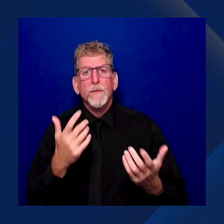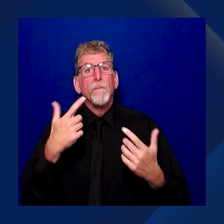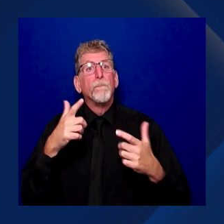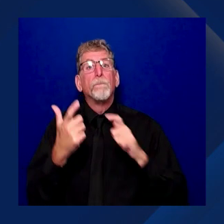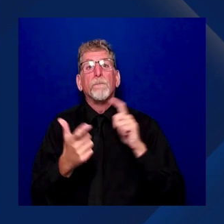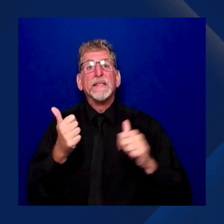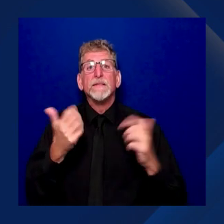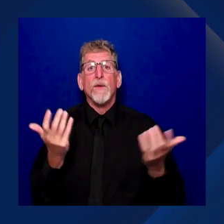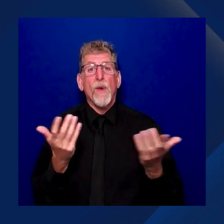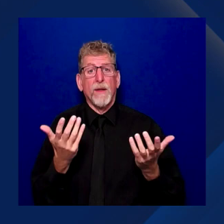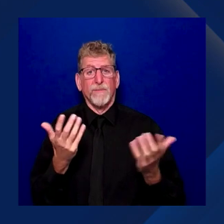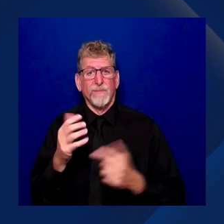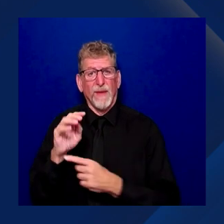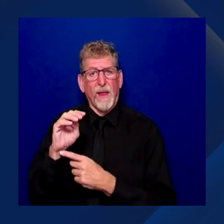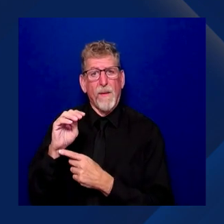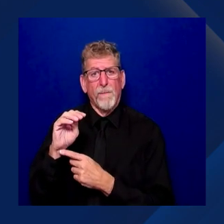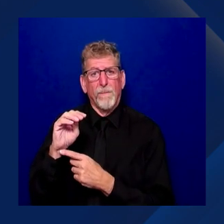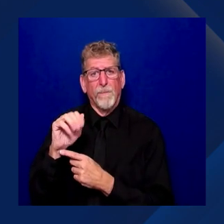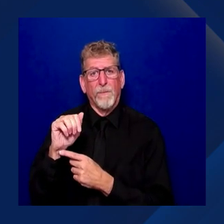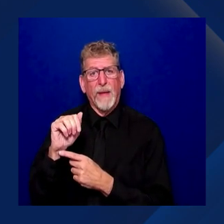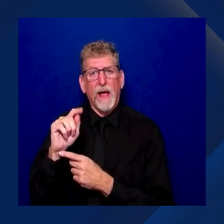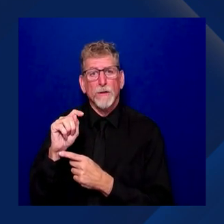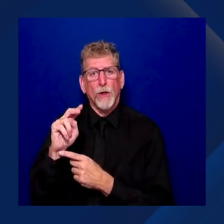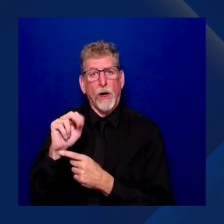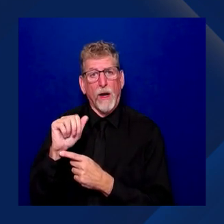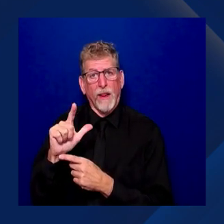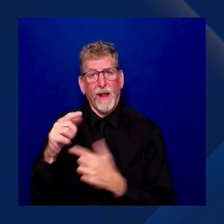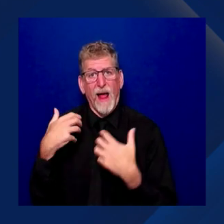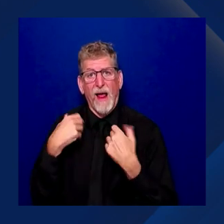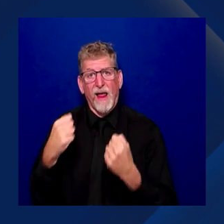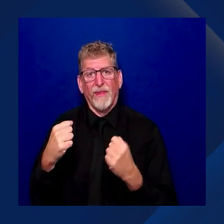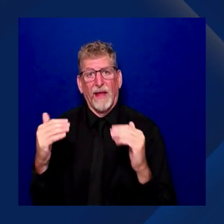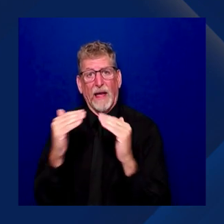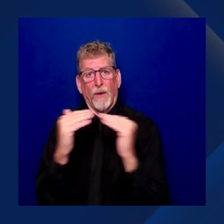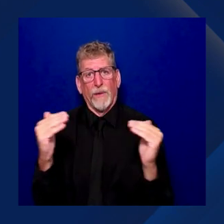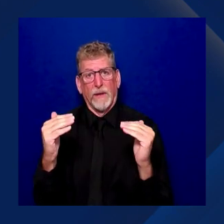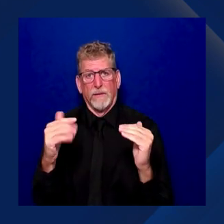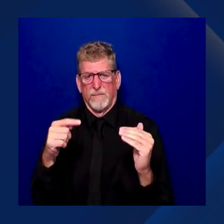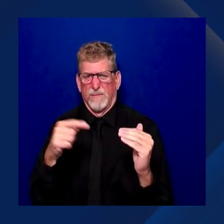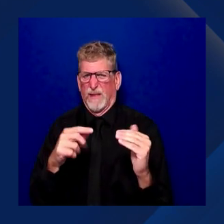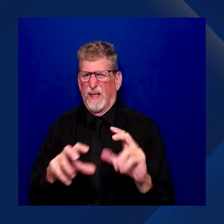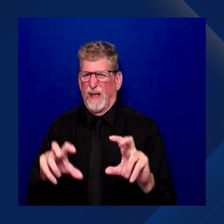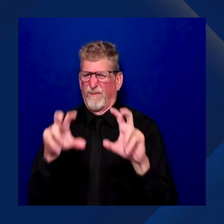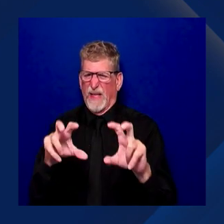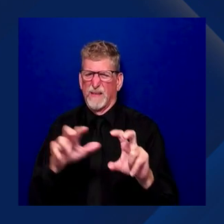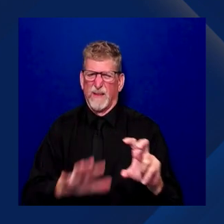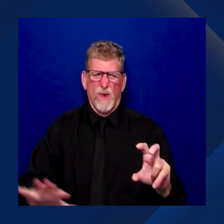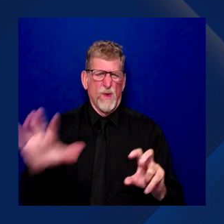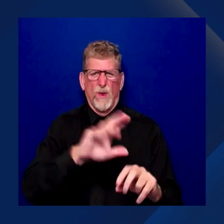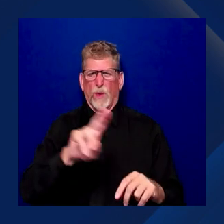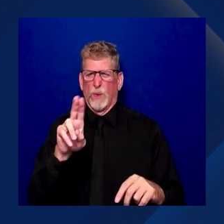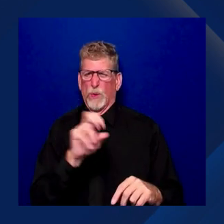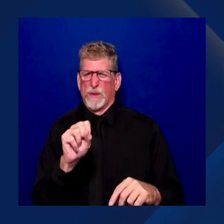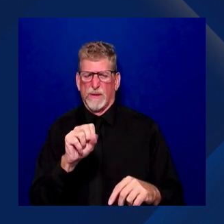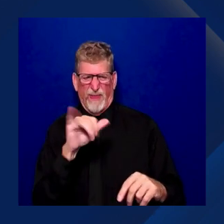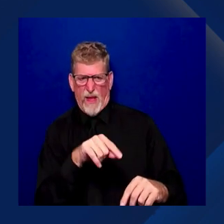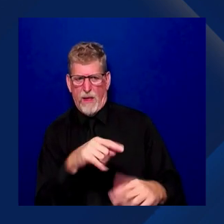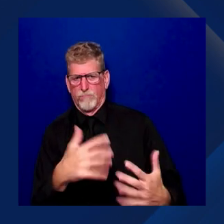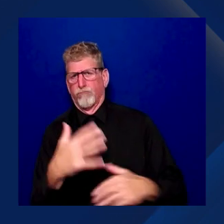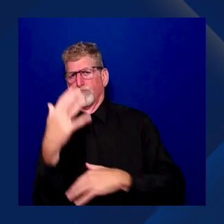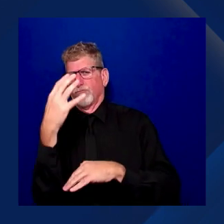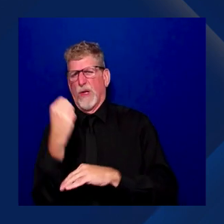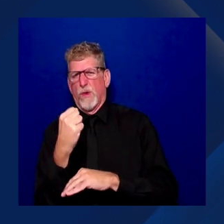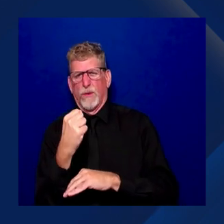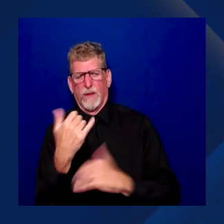in United States history. Now's the time to get the Build Back Better Act passed in the Senate so that President Biden